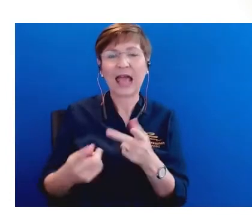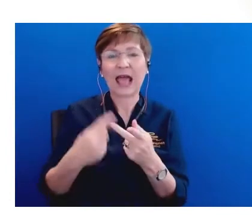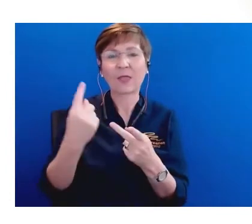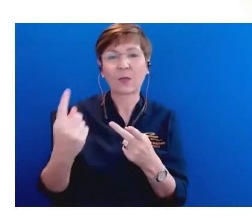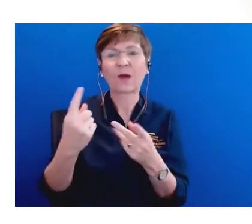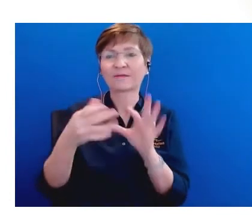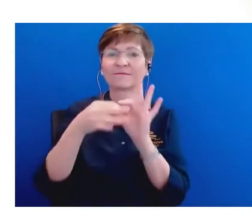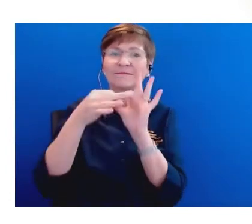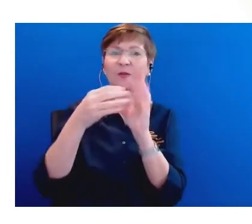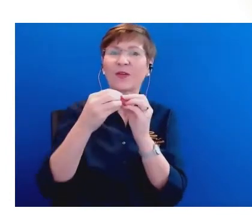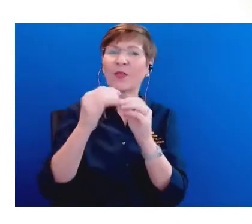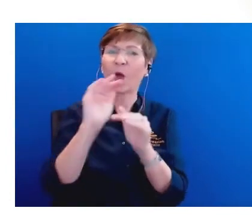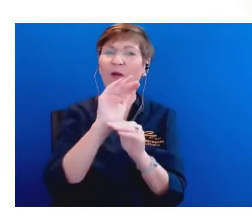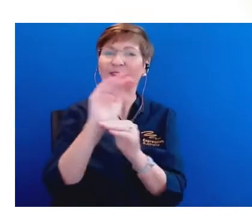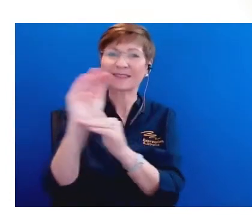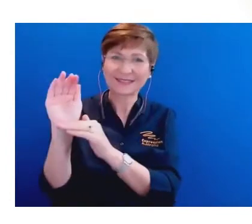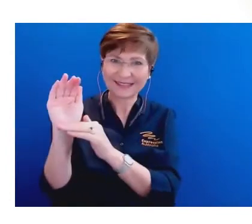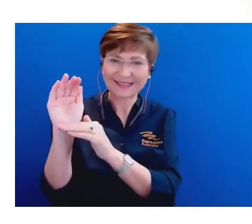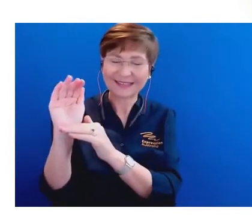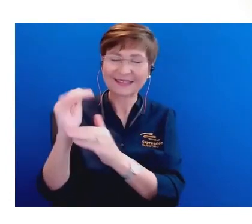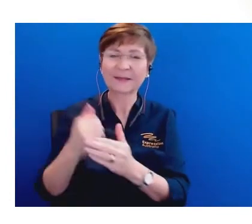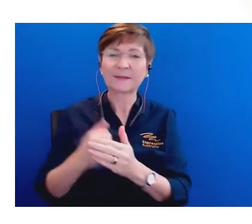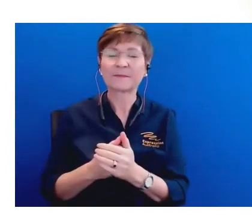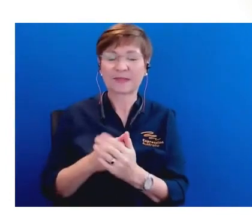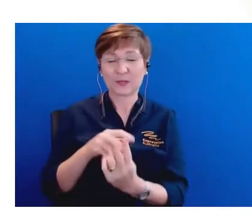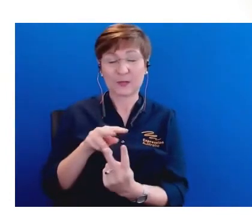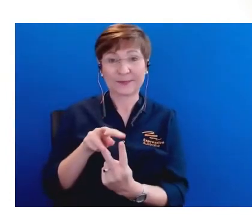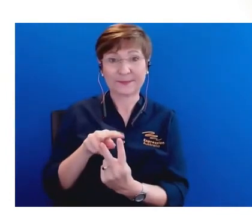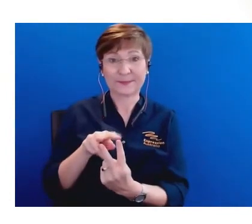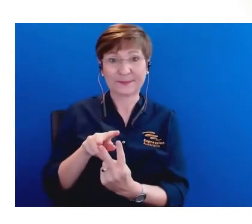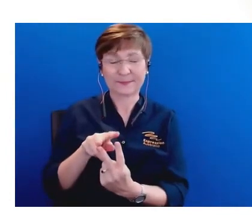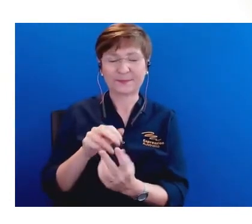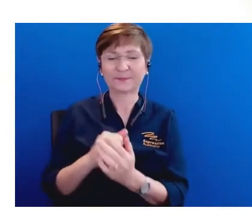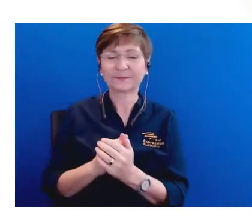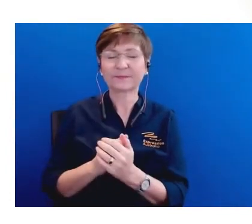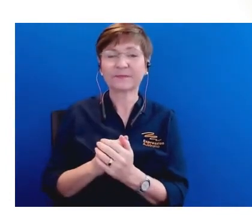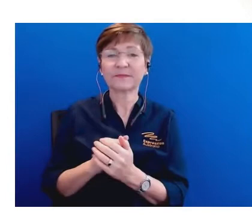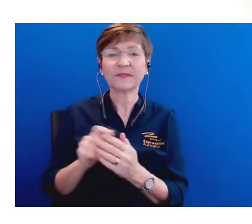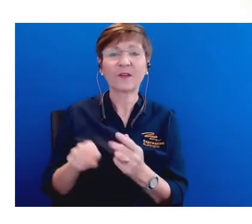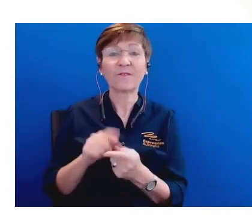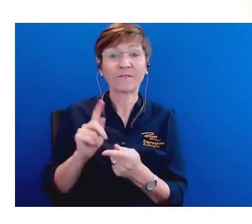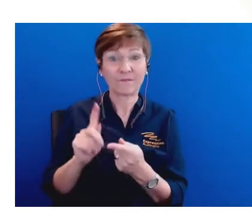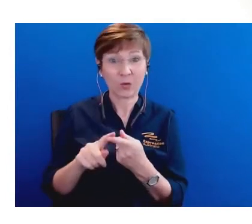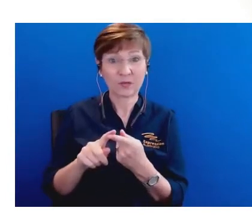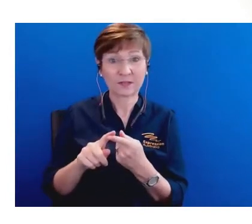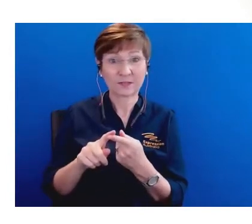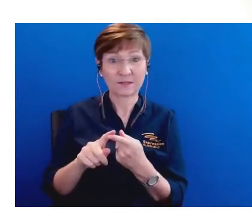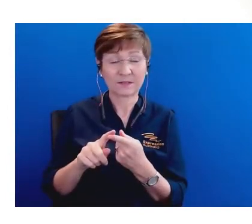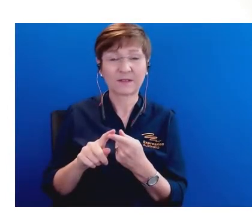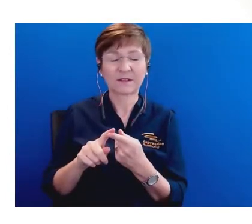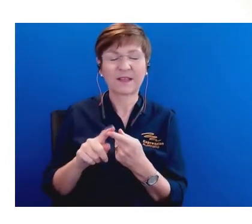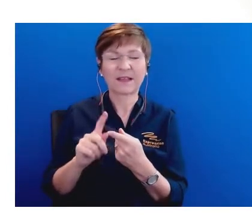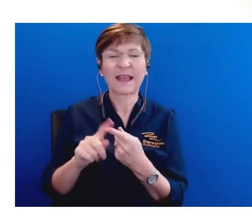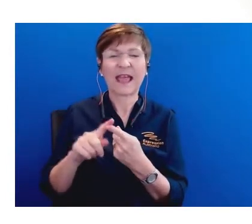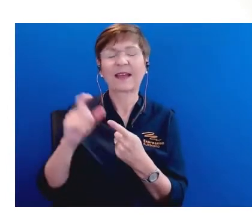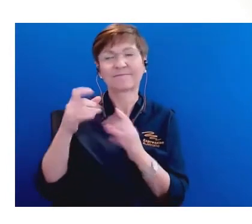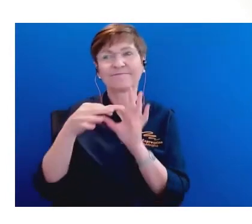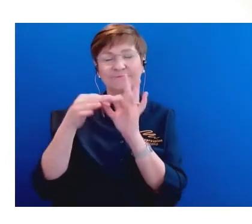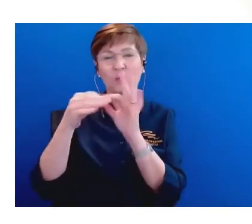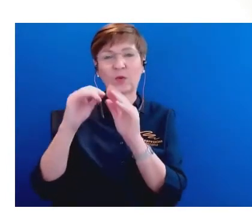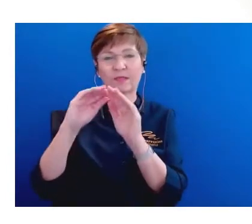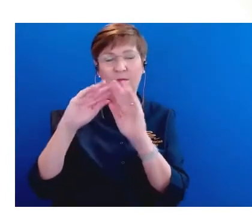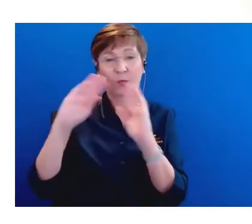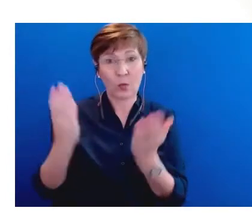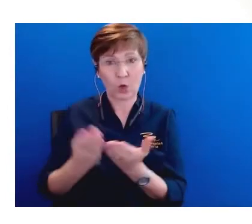and support to the front. The first was the introduction of the United Nations Convention on the